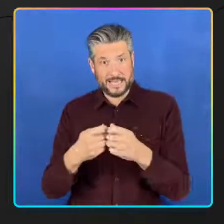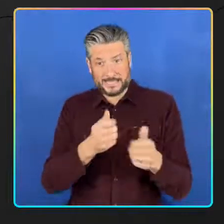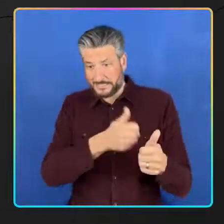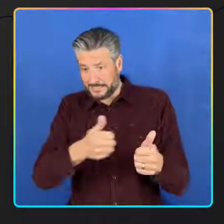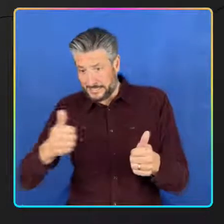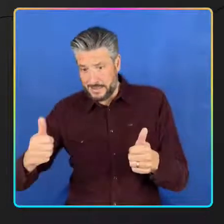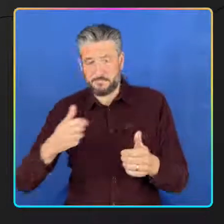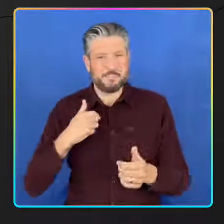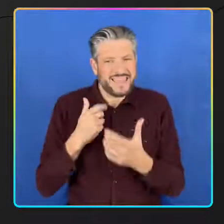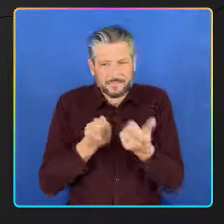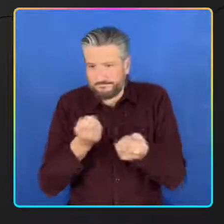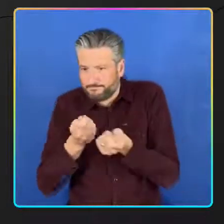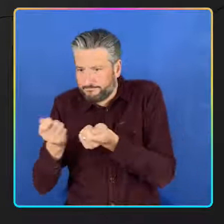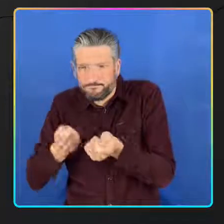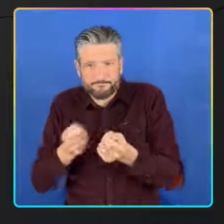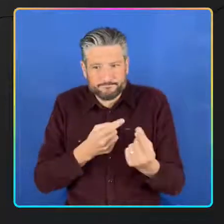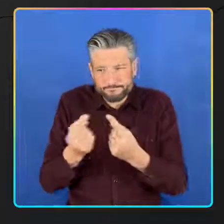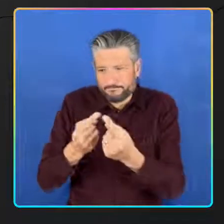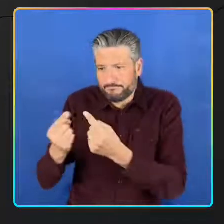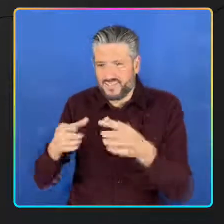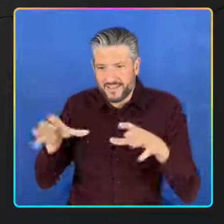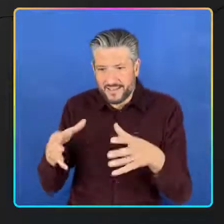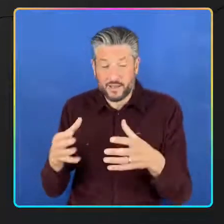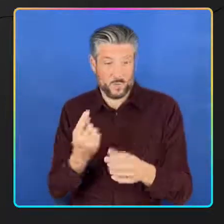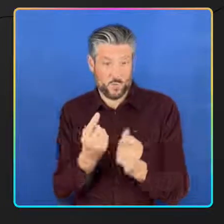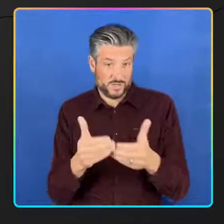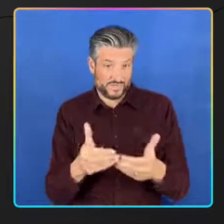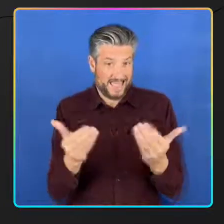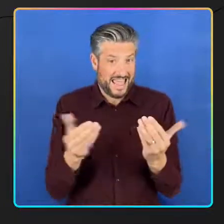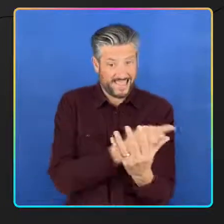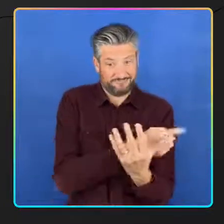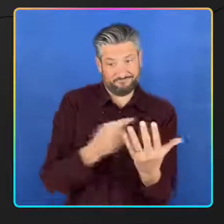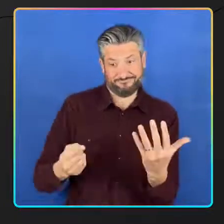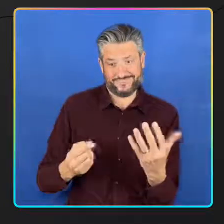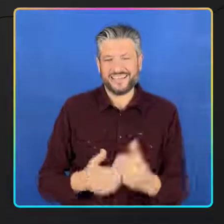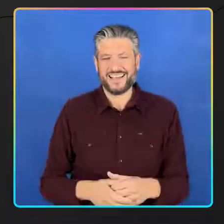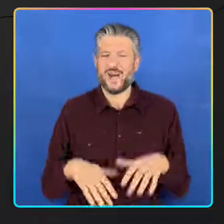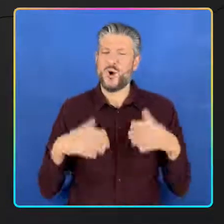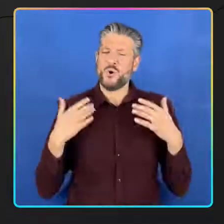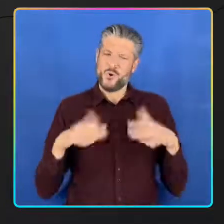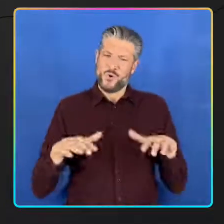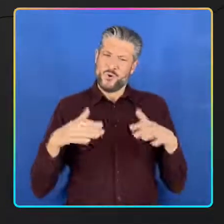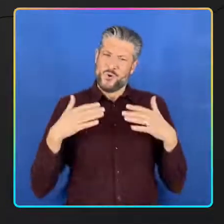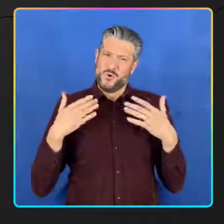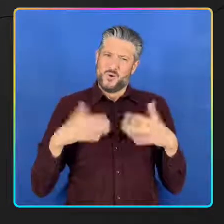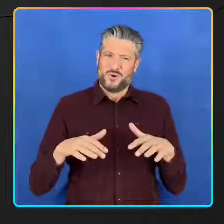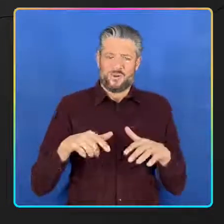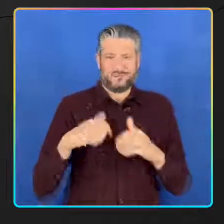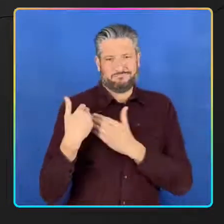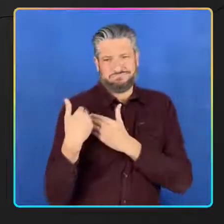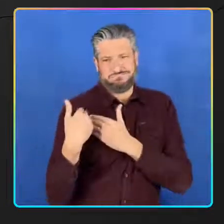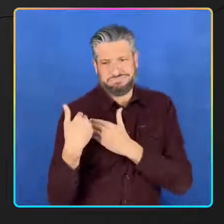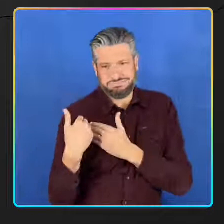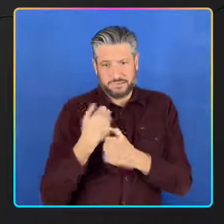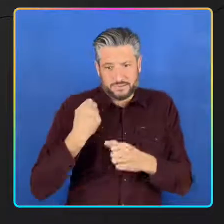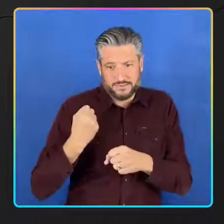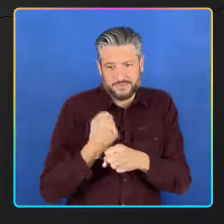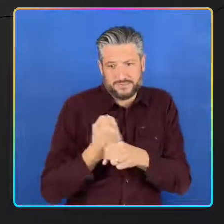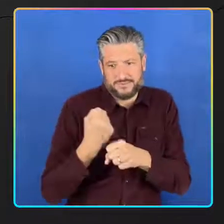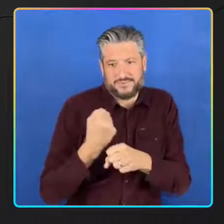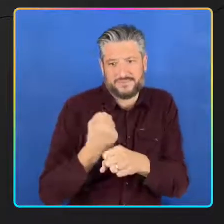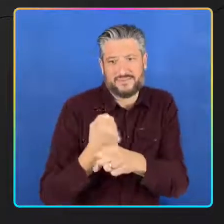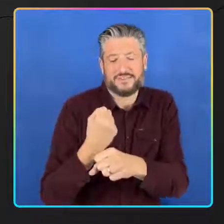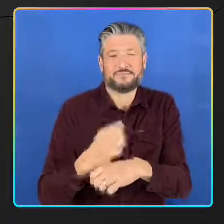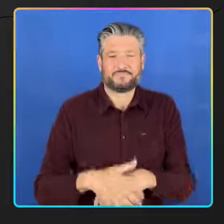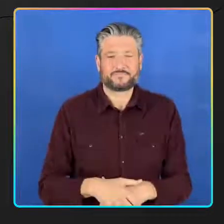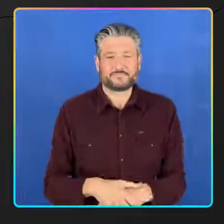for me. Gosh, busy. That's always the thing, isn't it? And context switching as